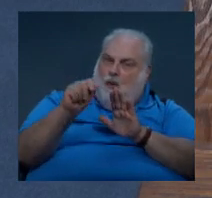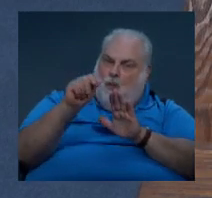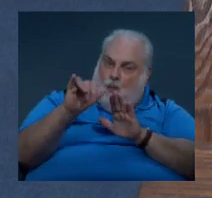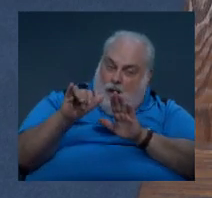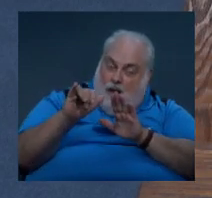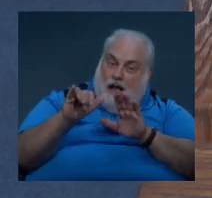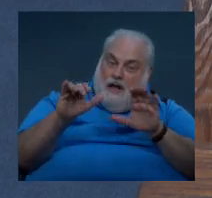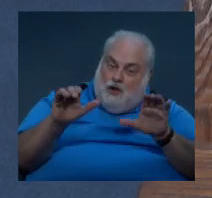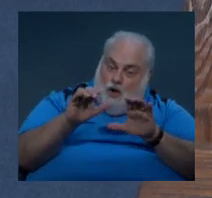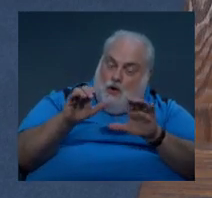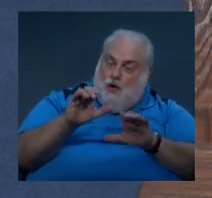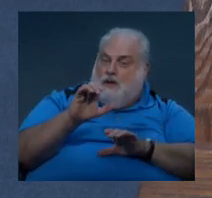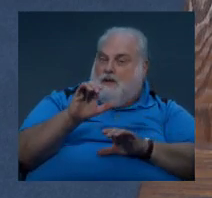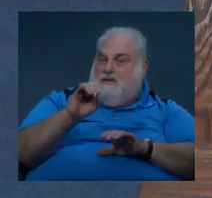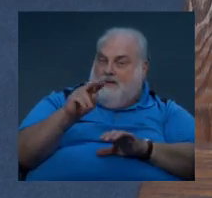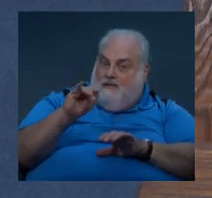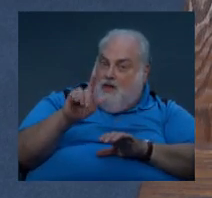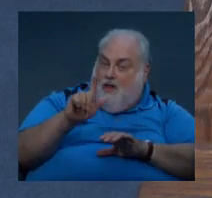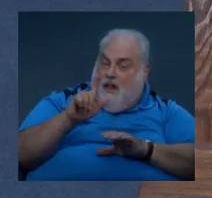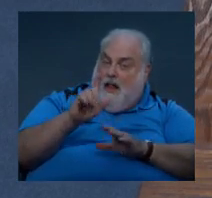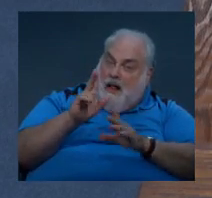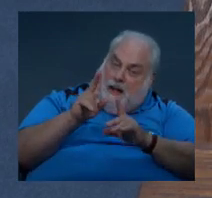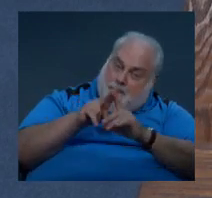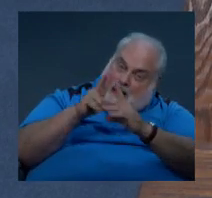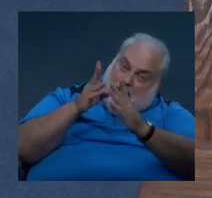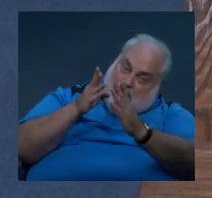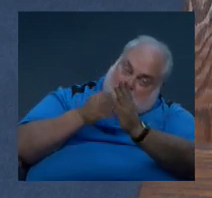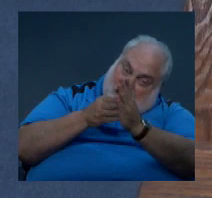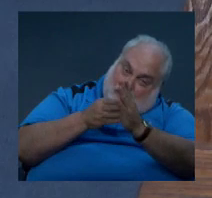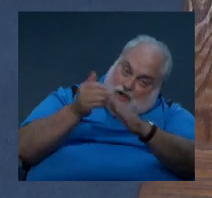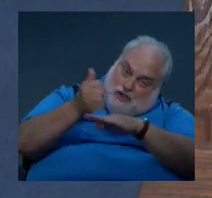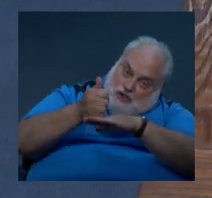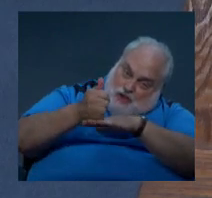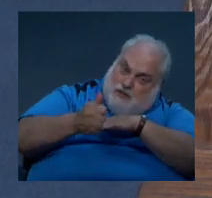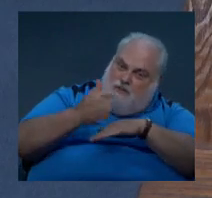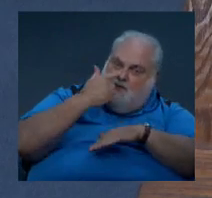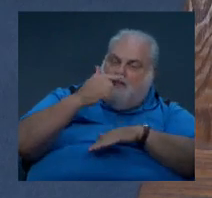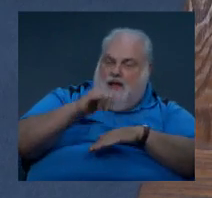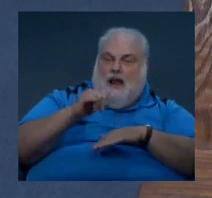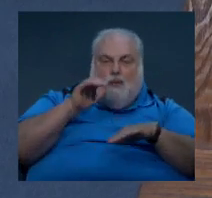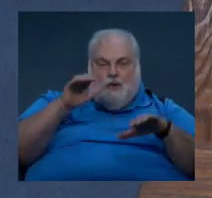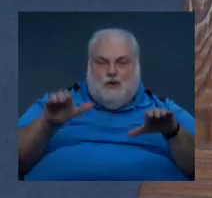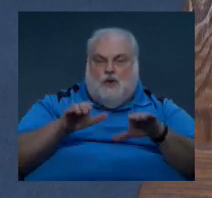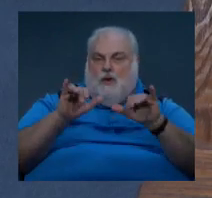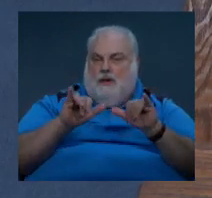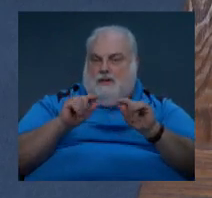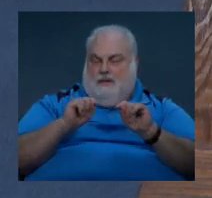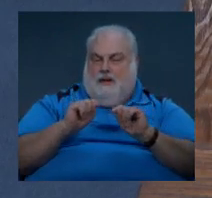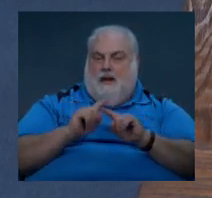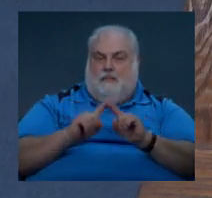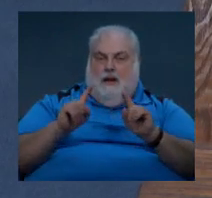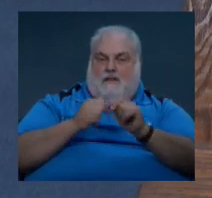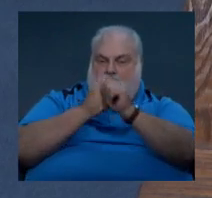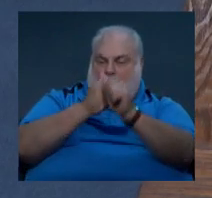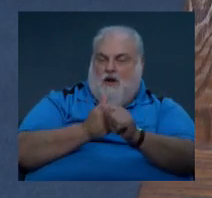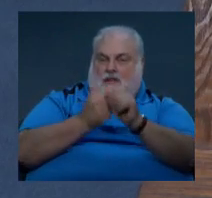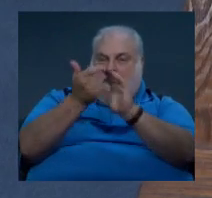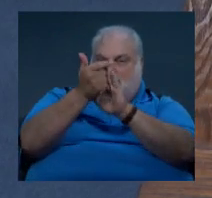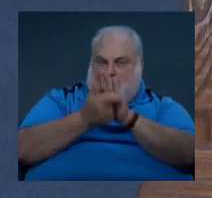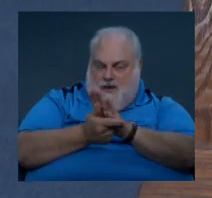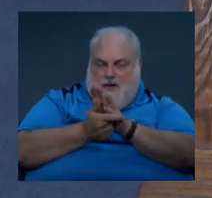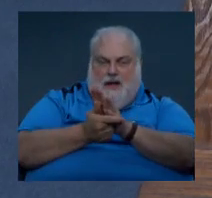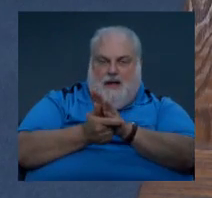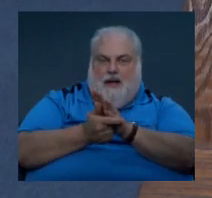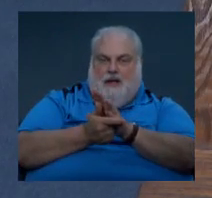can do civil penalties and charge them for that, I would do it. But under that statute, it's not. It's